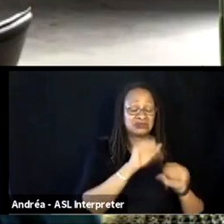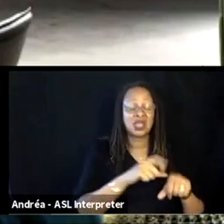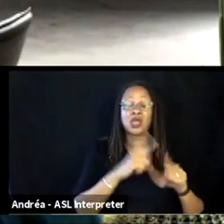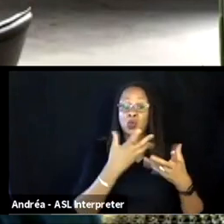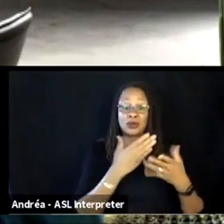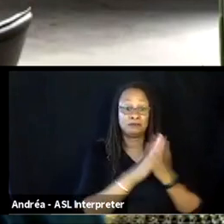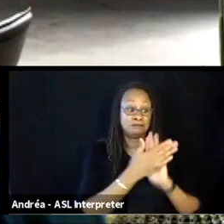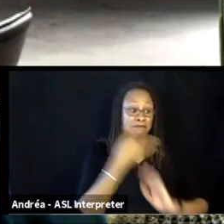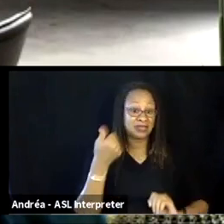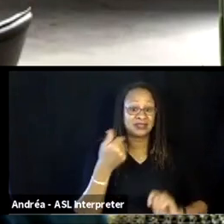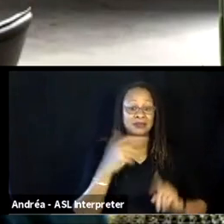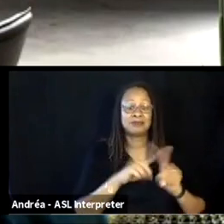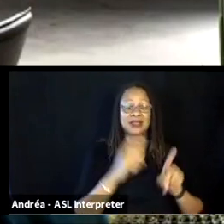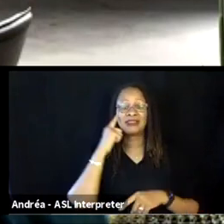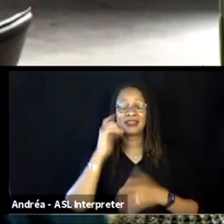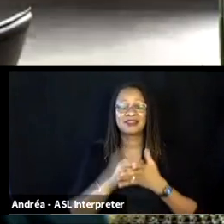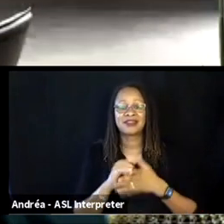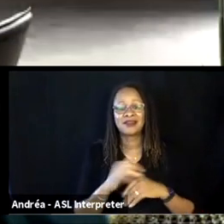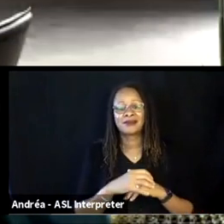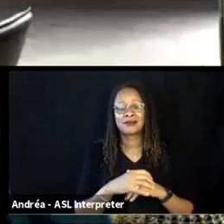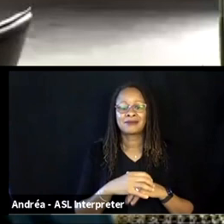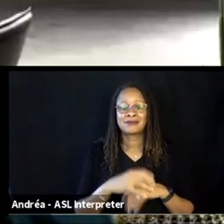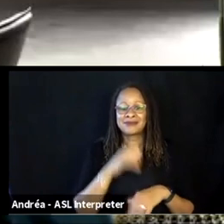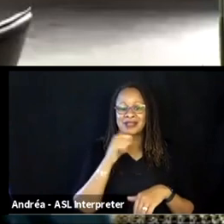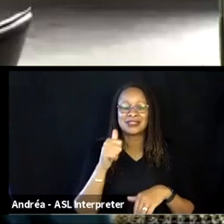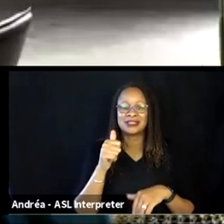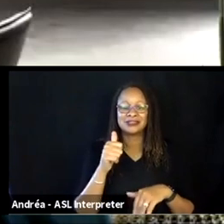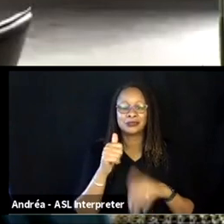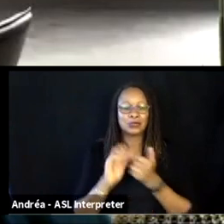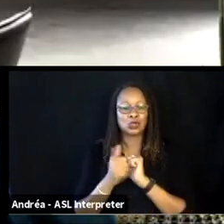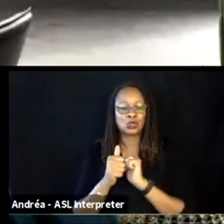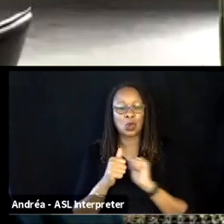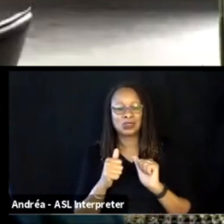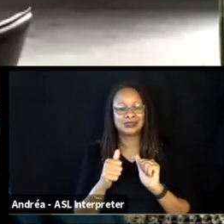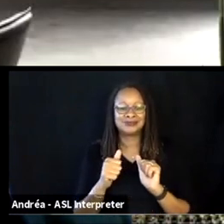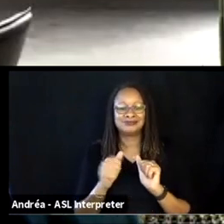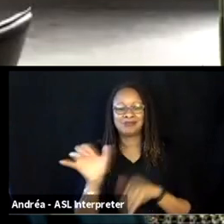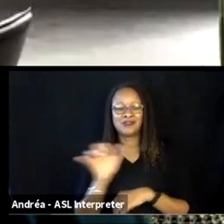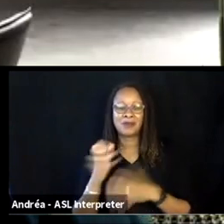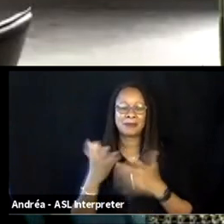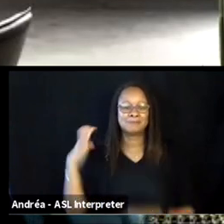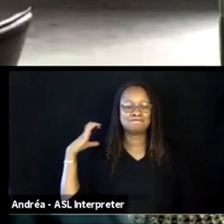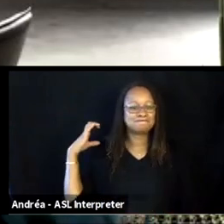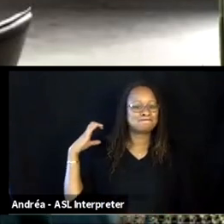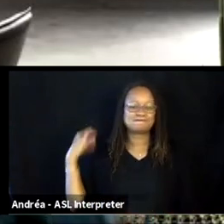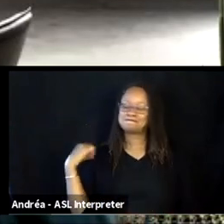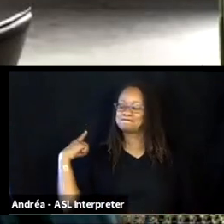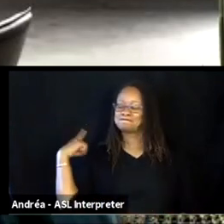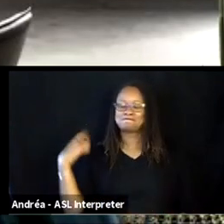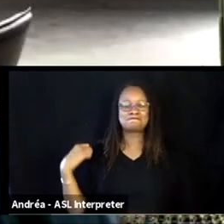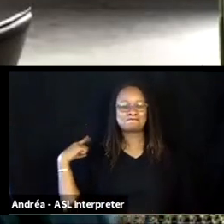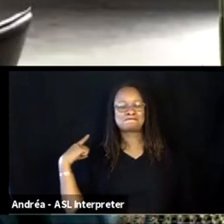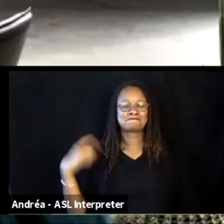best, but I think, not to take a sports metaphor, but yeah, maybe a little bit of a chip on your shoulder, being the little kid on the